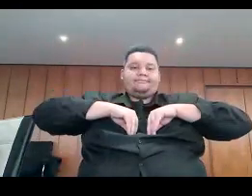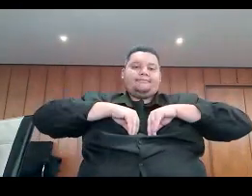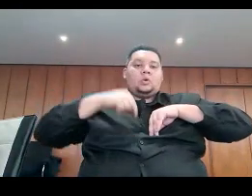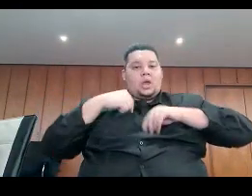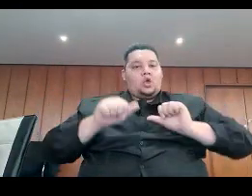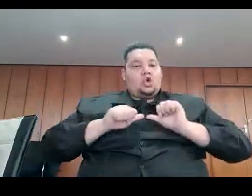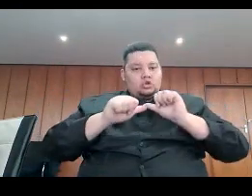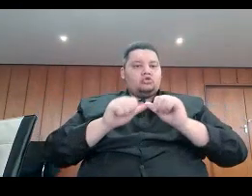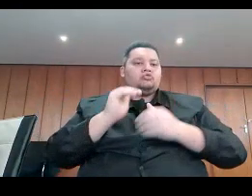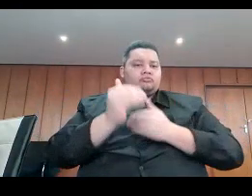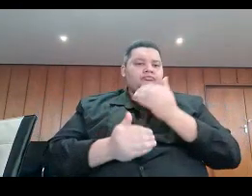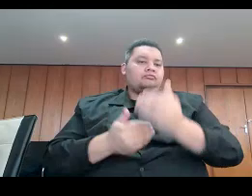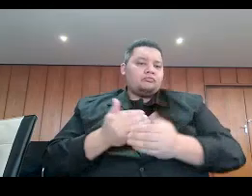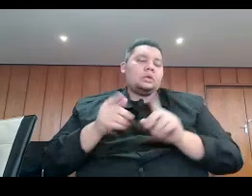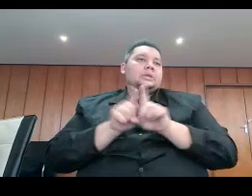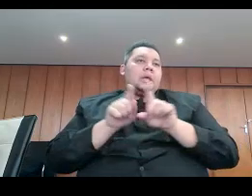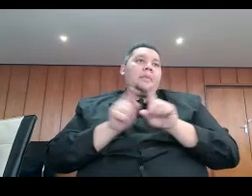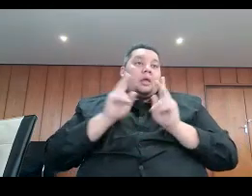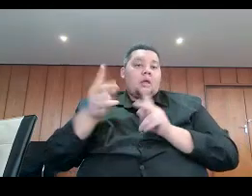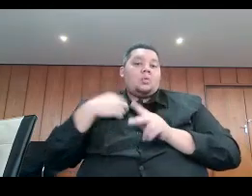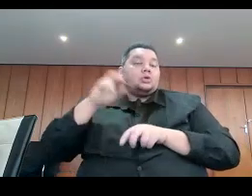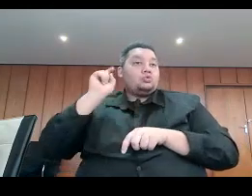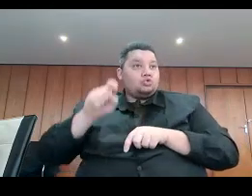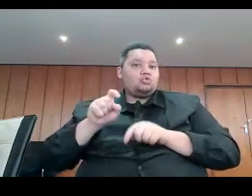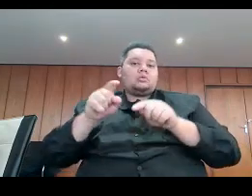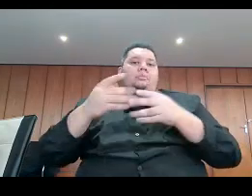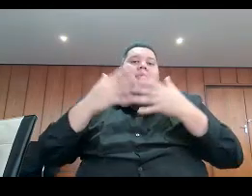to practice, and what we, again, should be